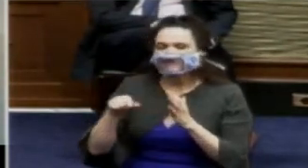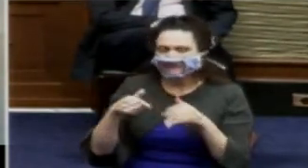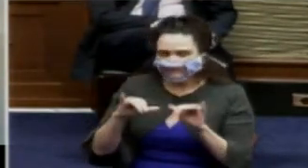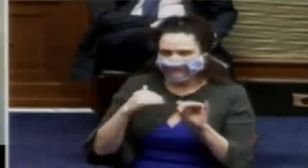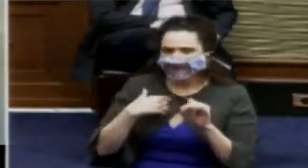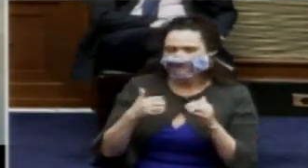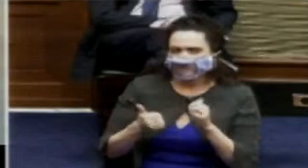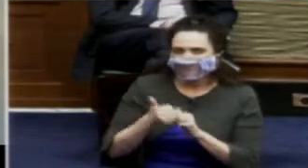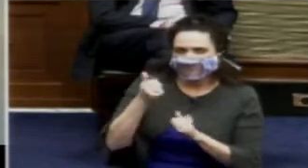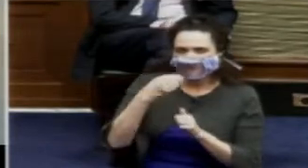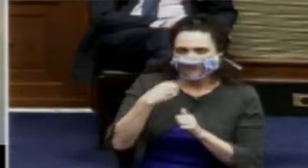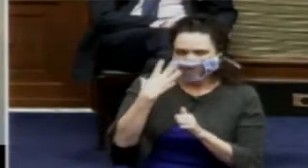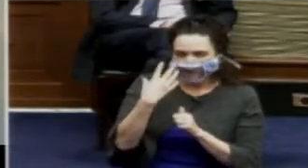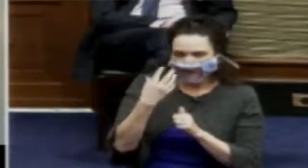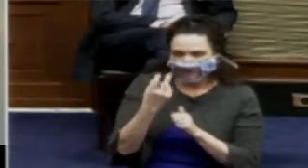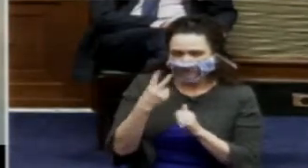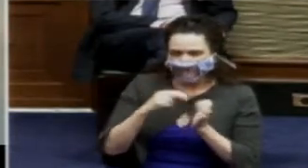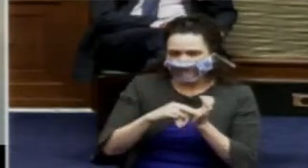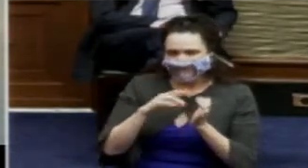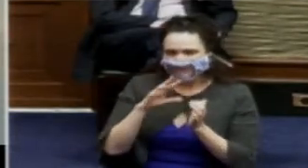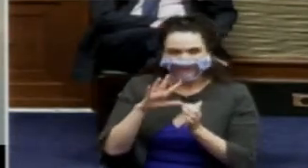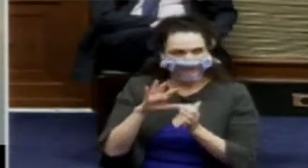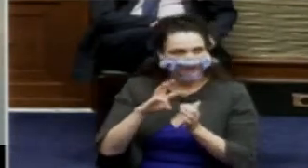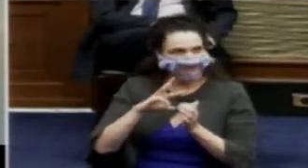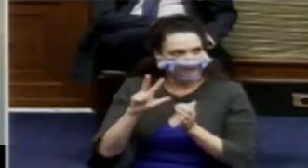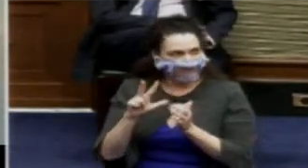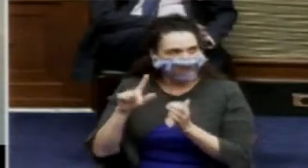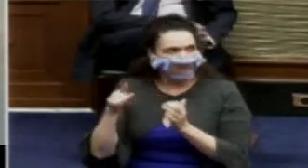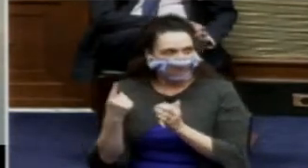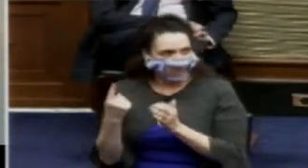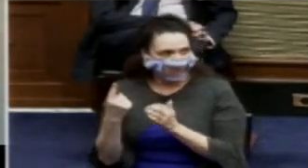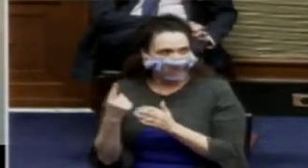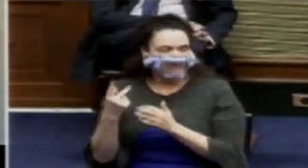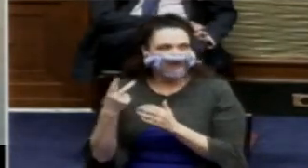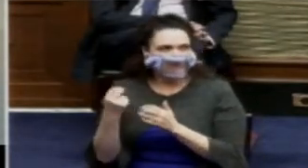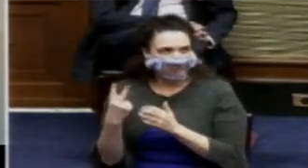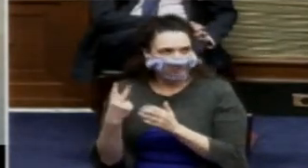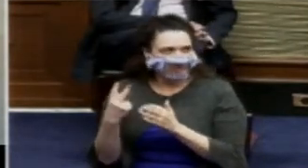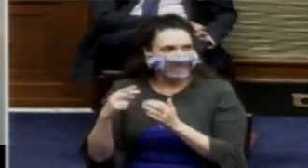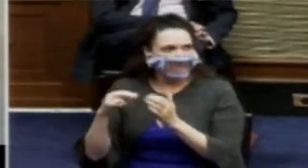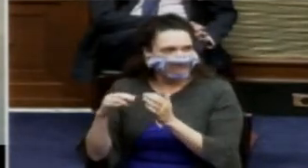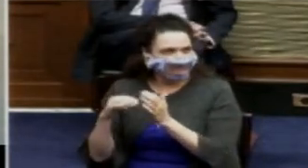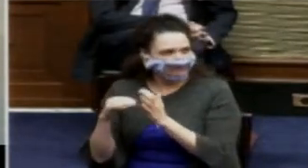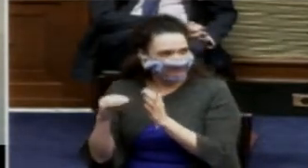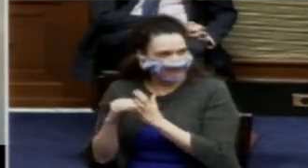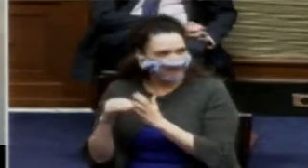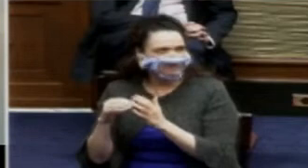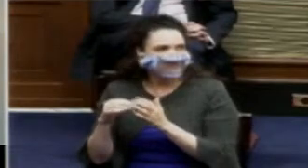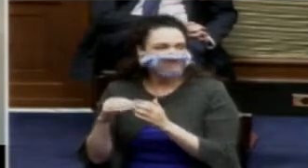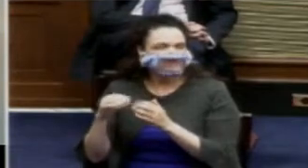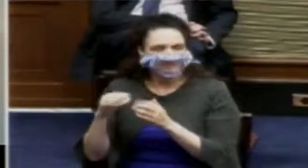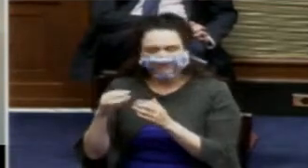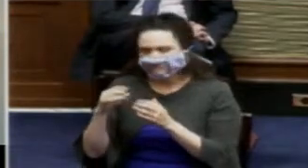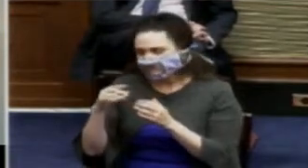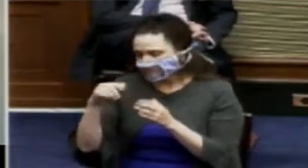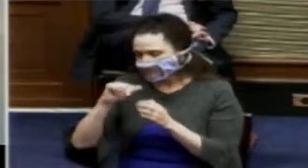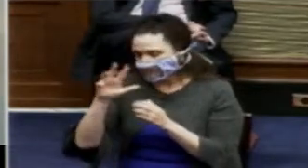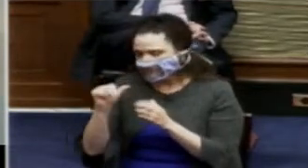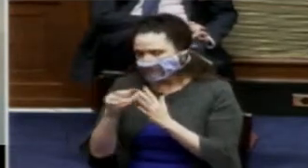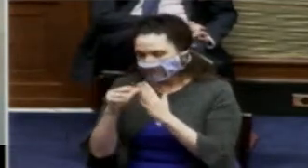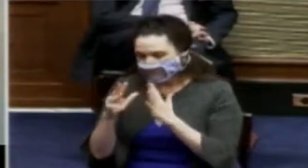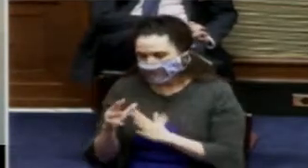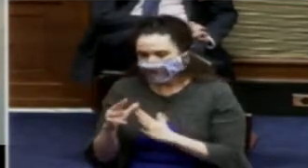27,563 and only 12,271 African-American residents. Fast forward 120 years, there's still a white majority in Washington,